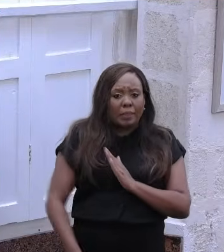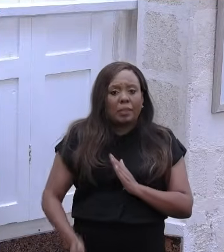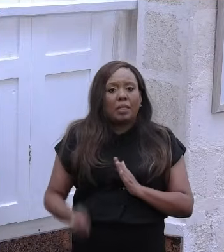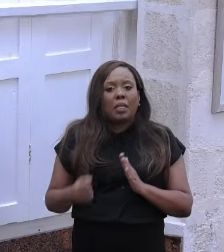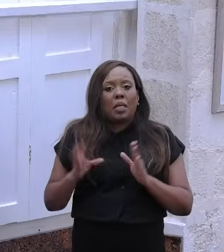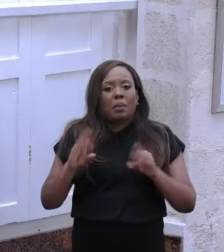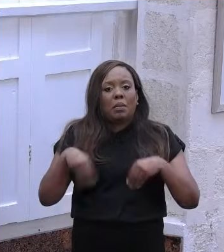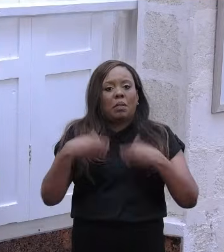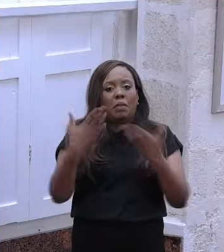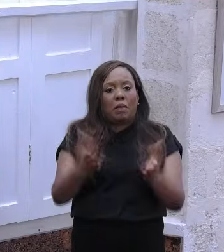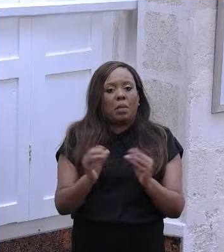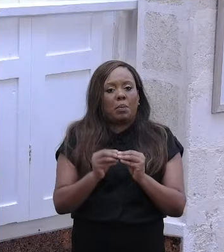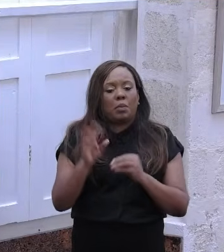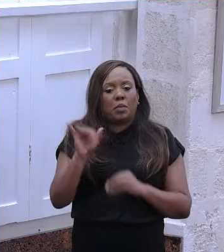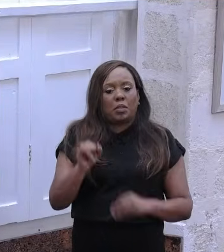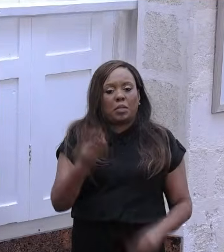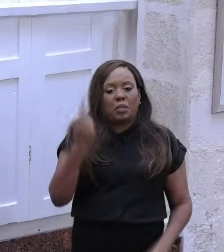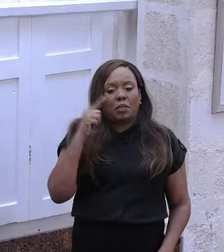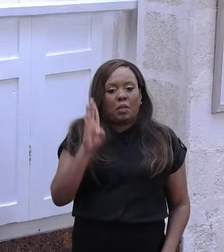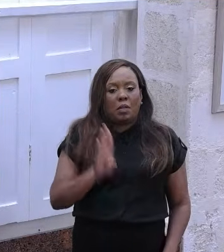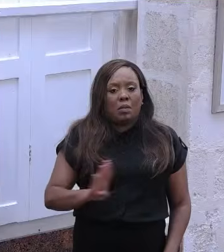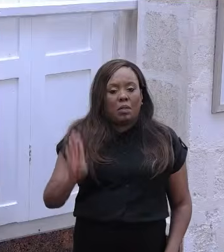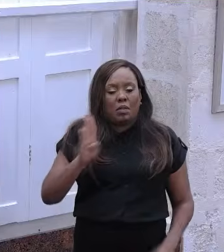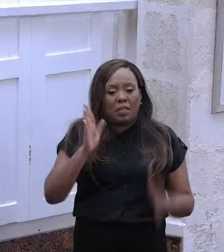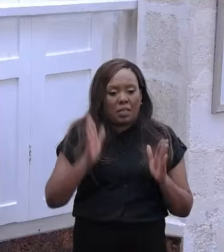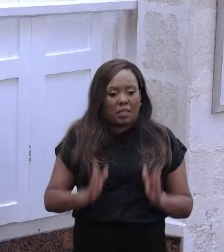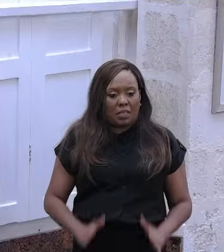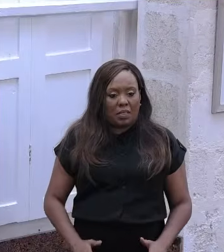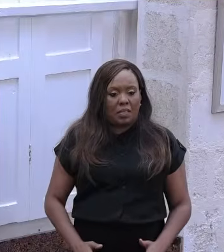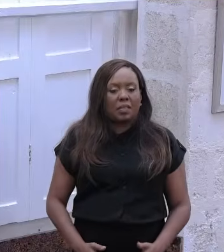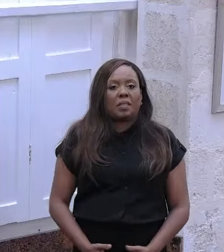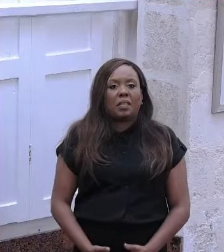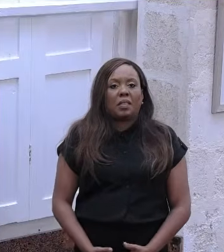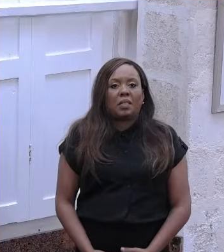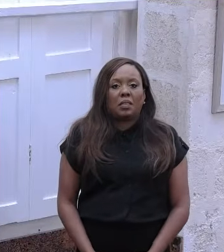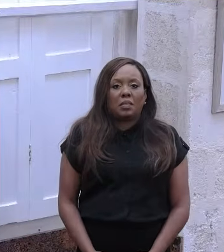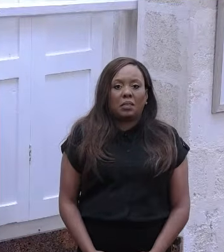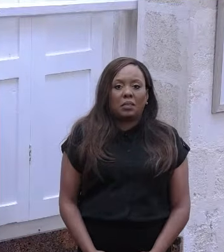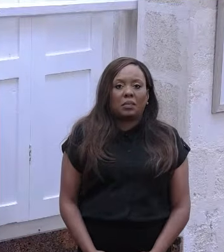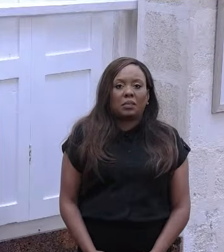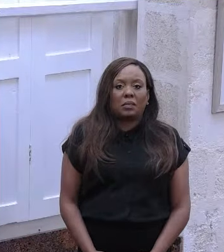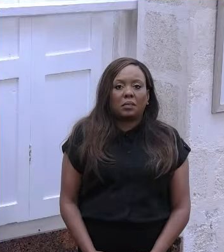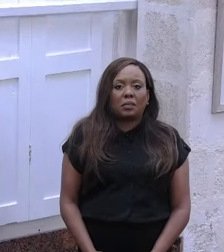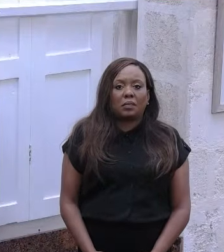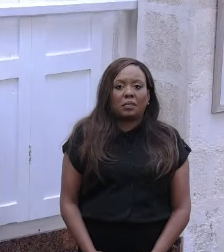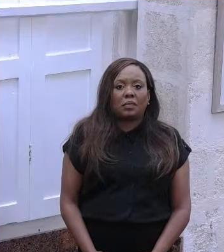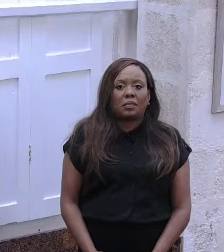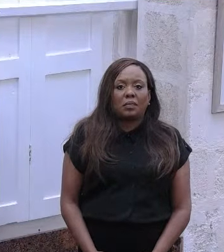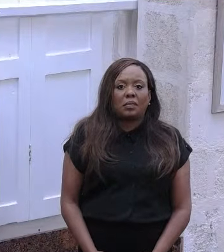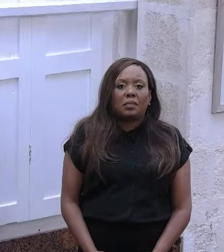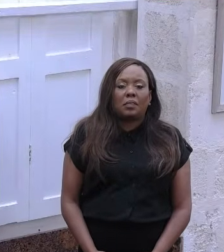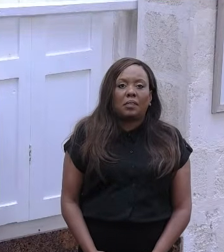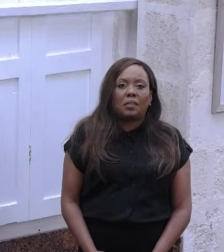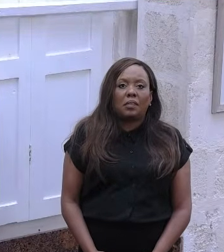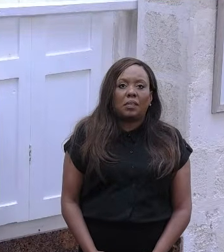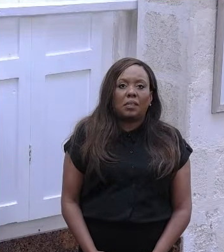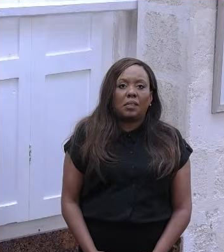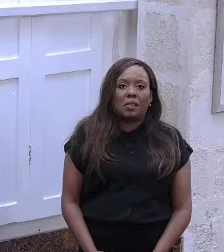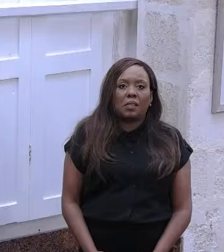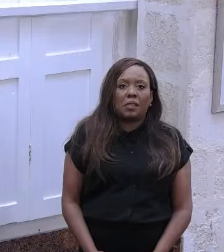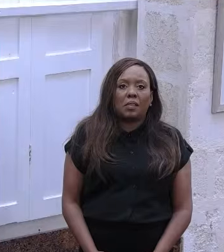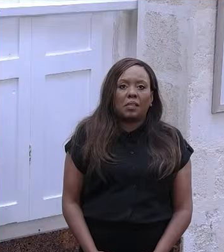Barbadians as we can. Now, one of the problems that you have in a society, like for example, Barbadians stayed away